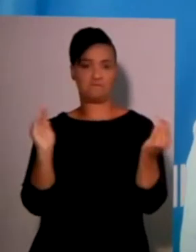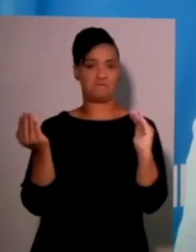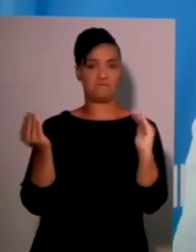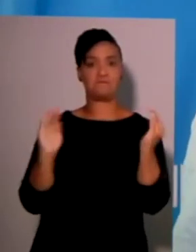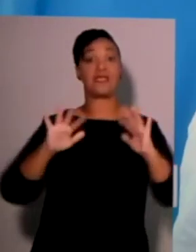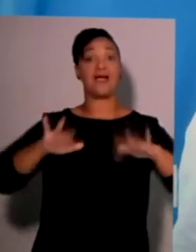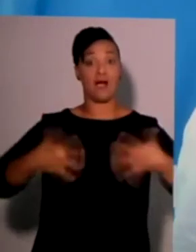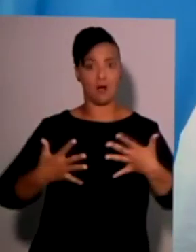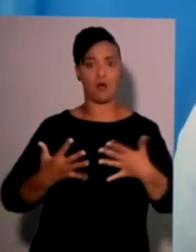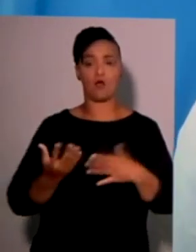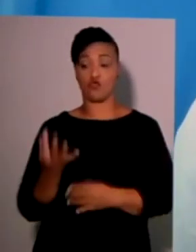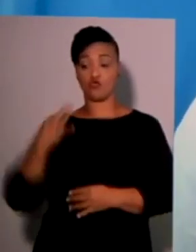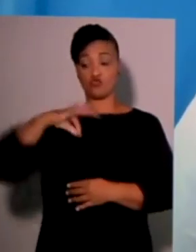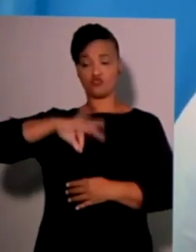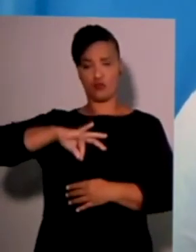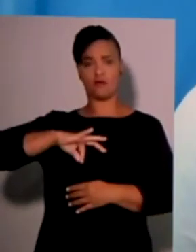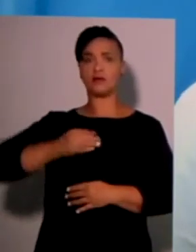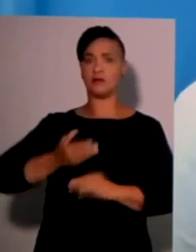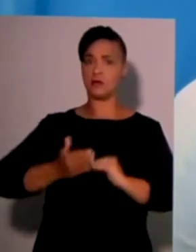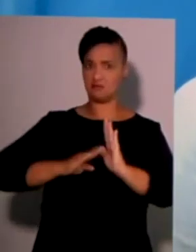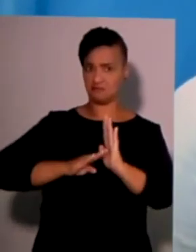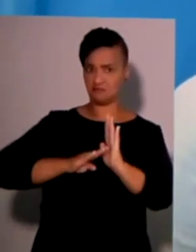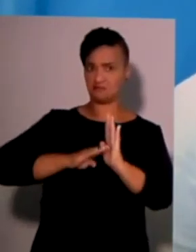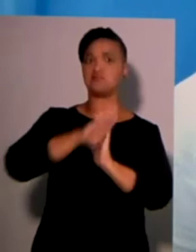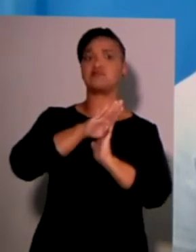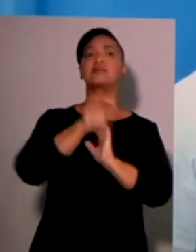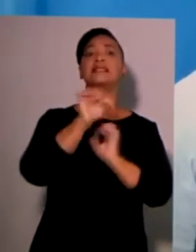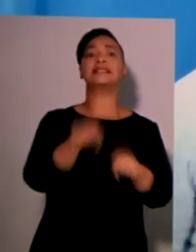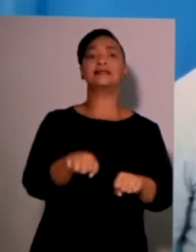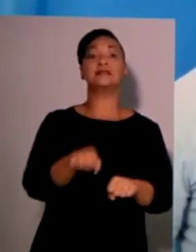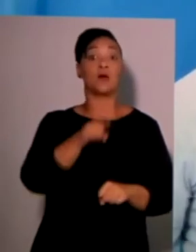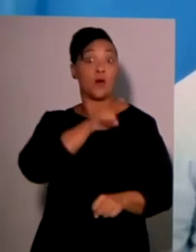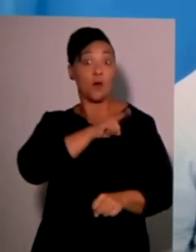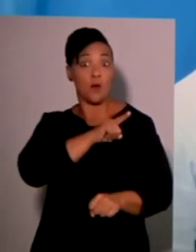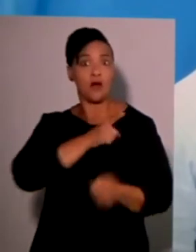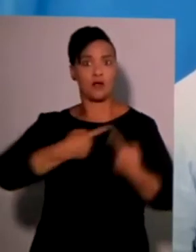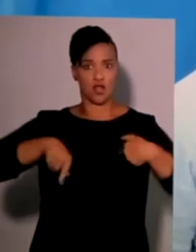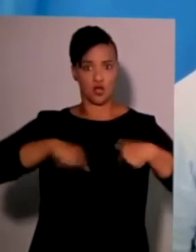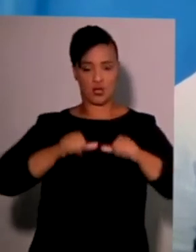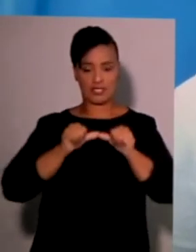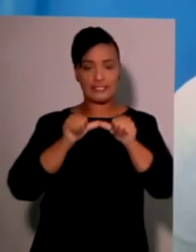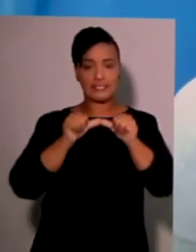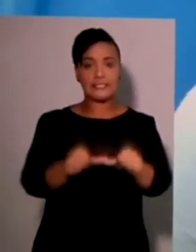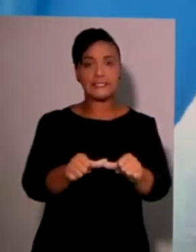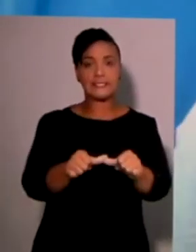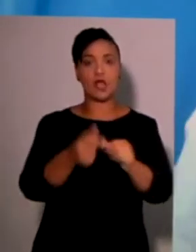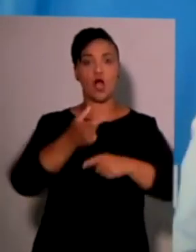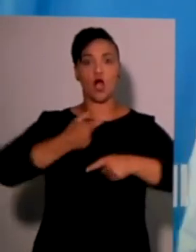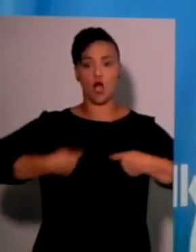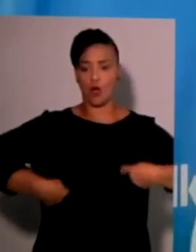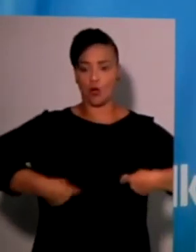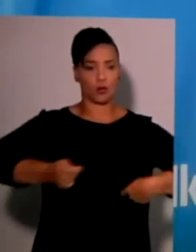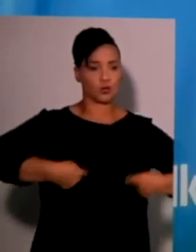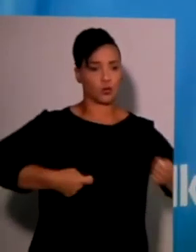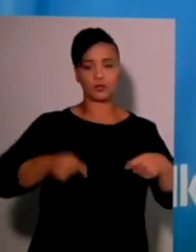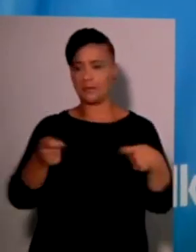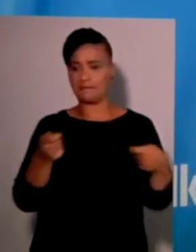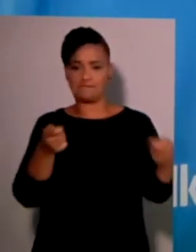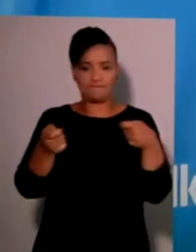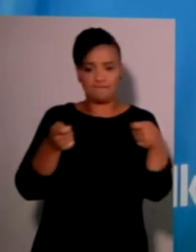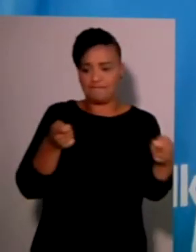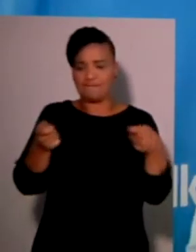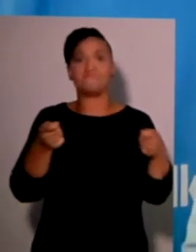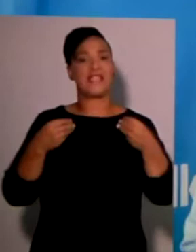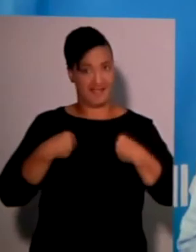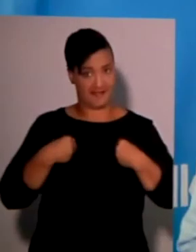Our profitability has improved, underpinned by our sustainable cost management programs that are ongoing. We